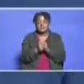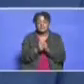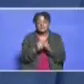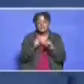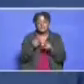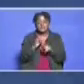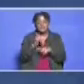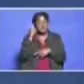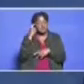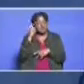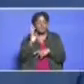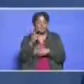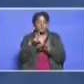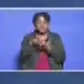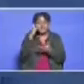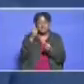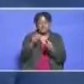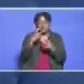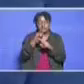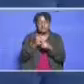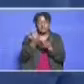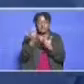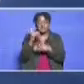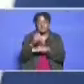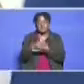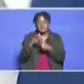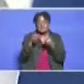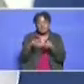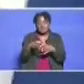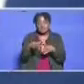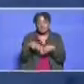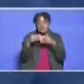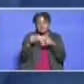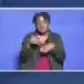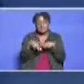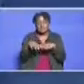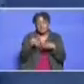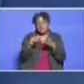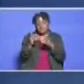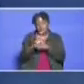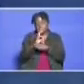I thought we learned a lot from last night's loss, and we put it in effect today.